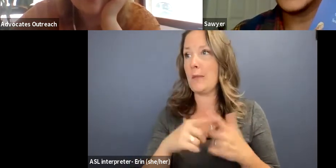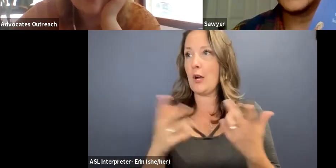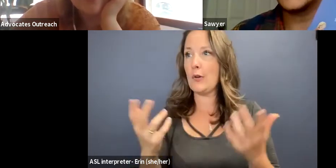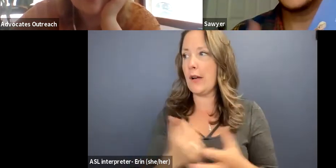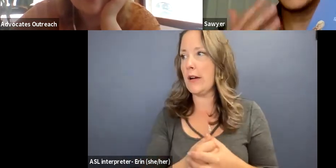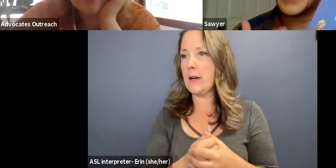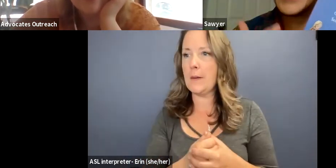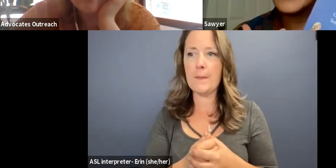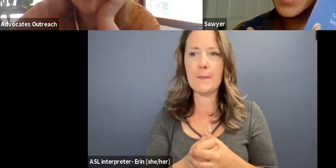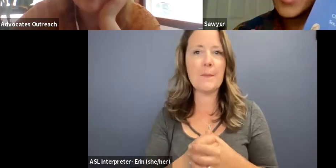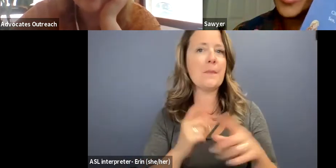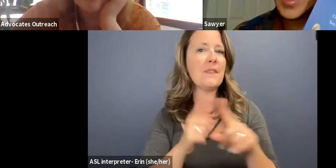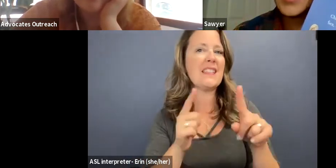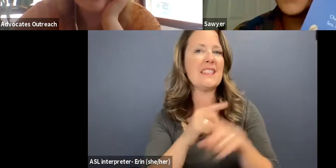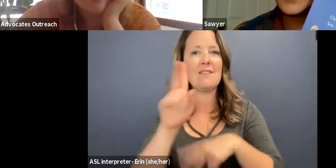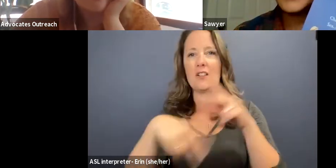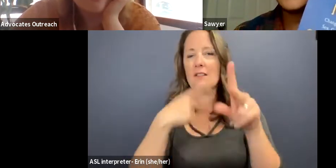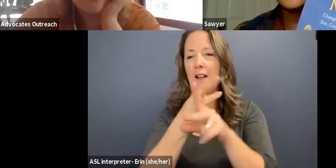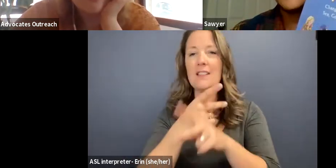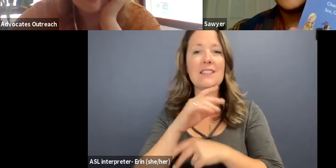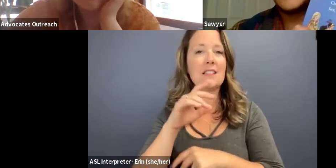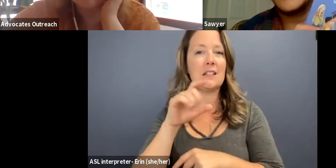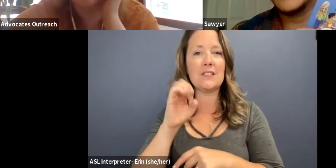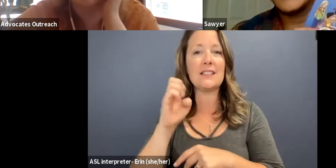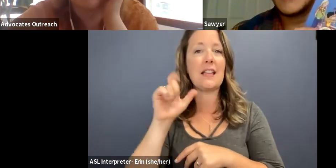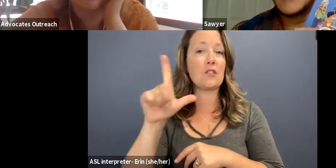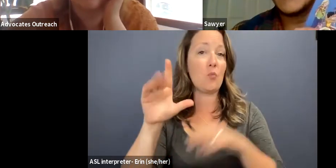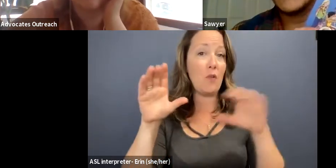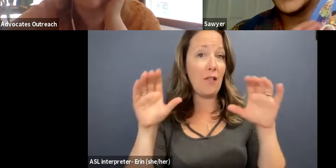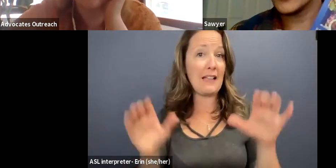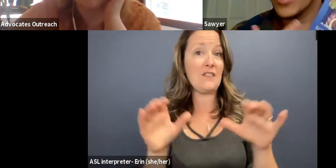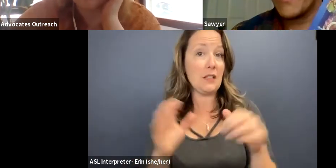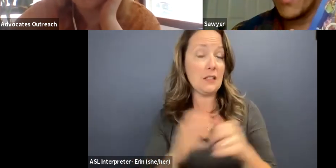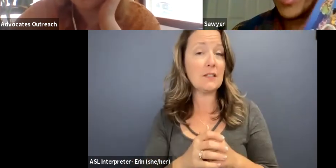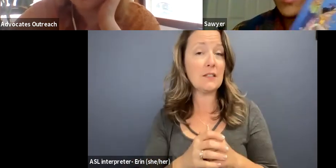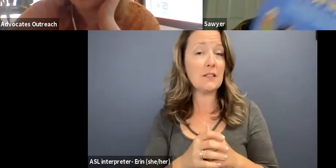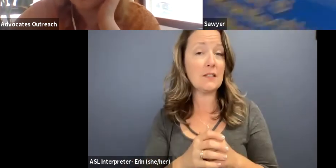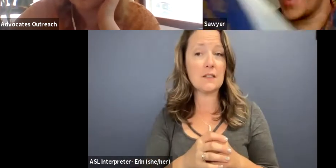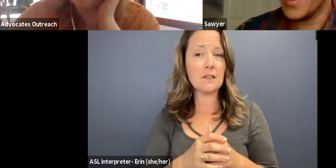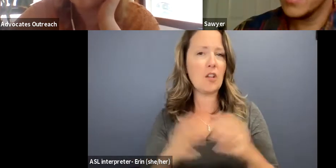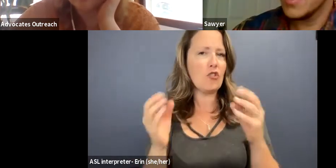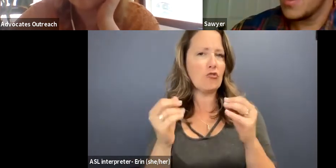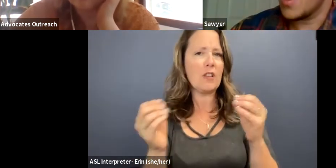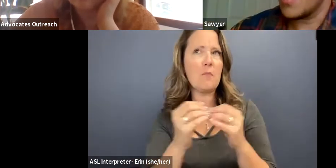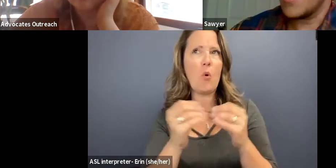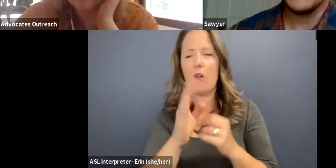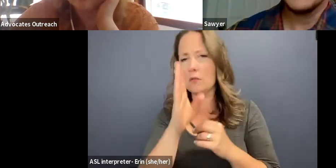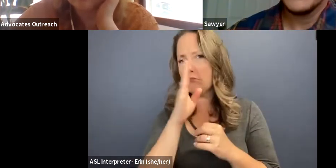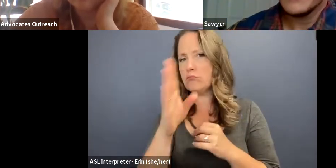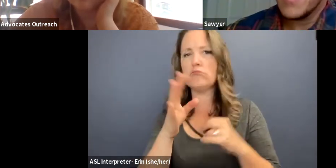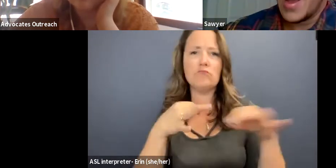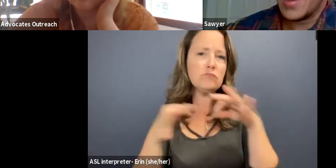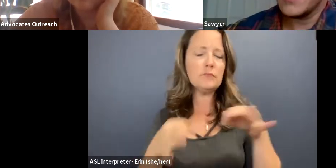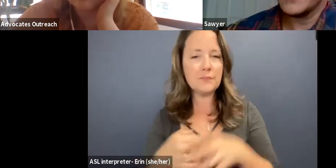the LGBTQ Inclusive Guide for Kids about sex, gender, bodies, and families.